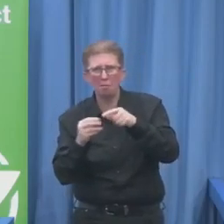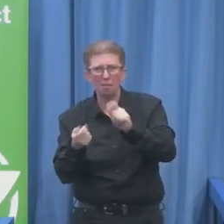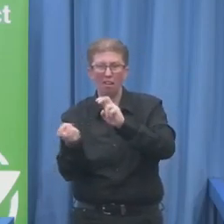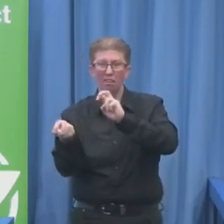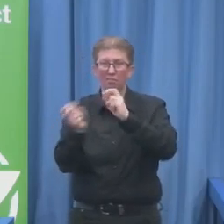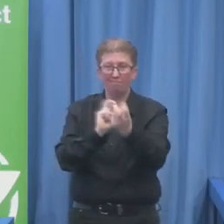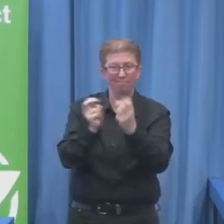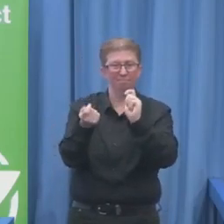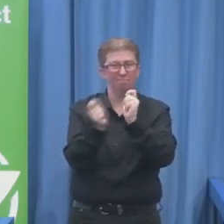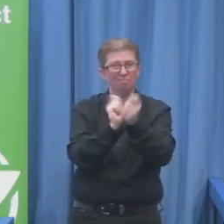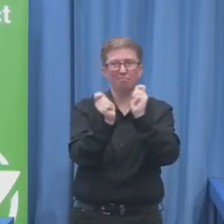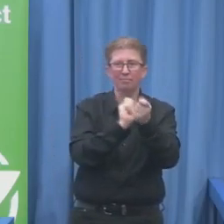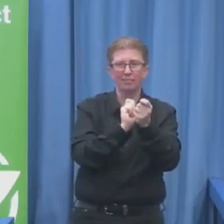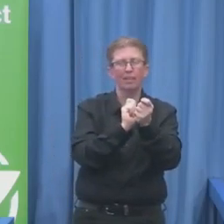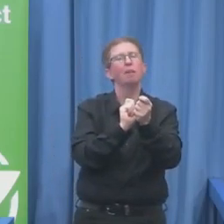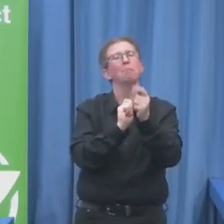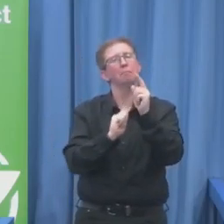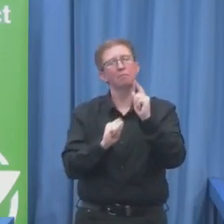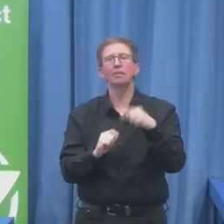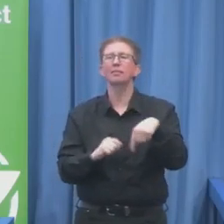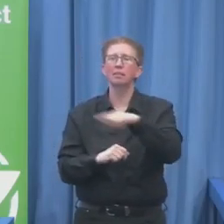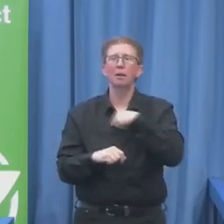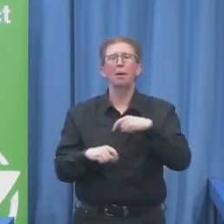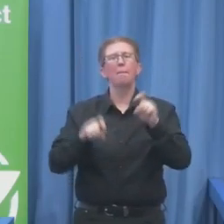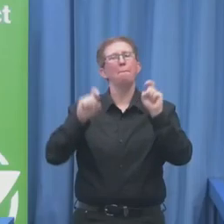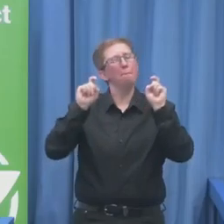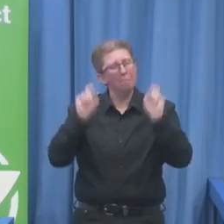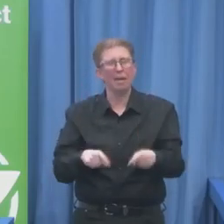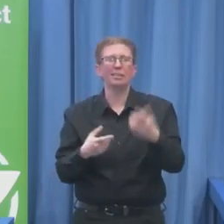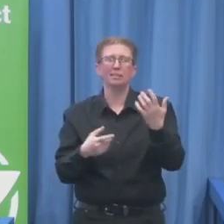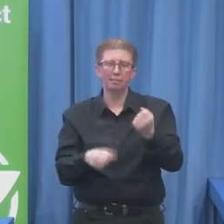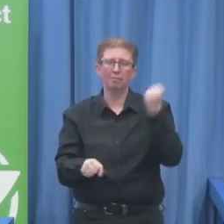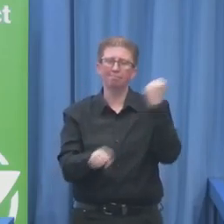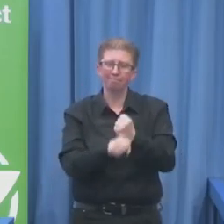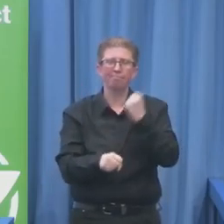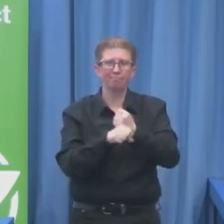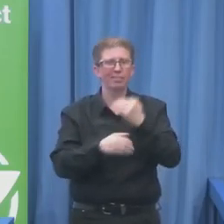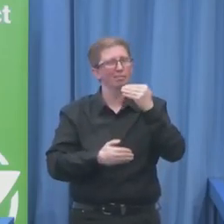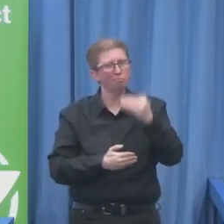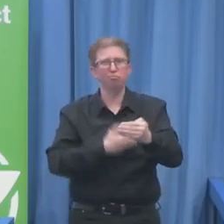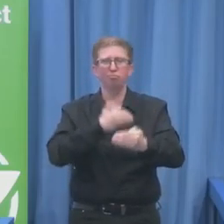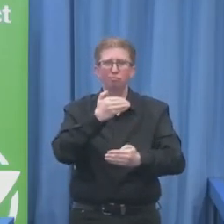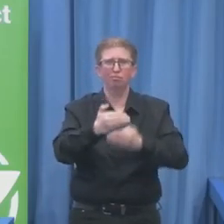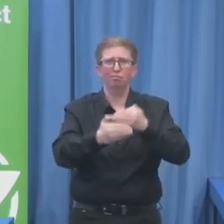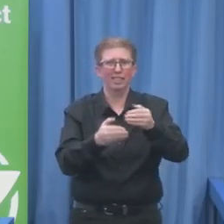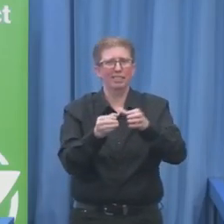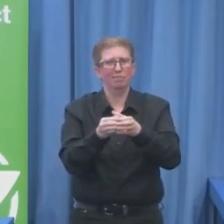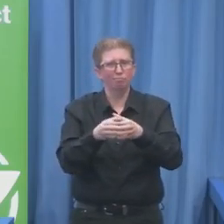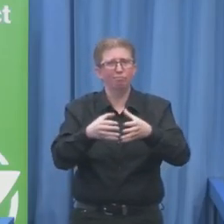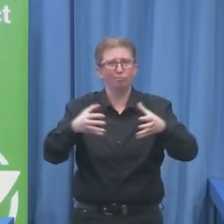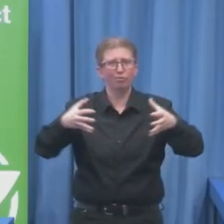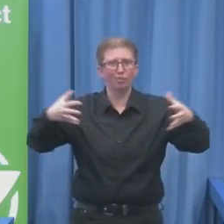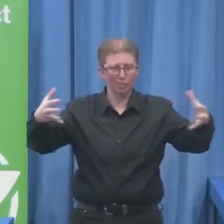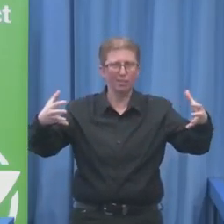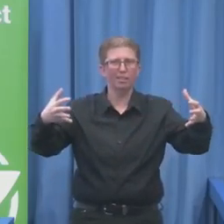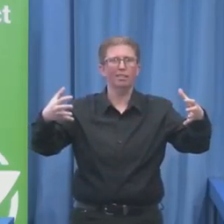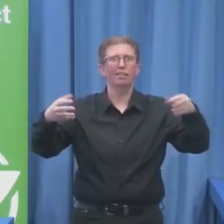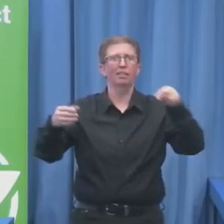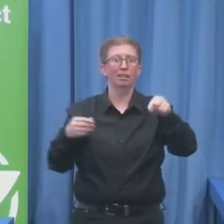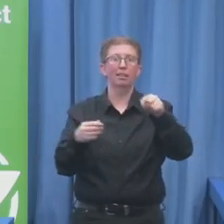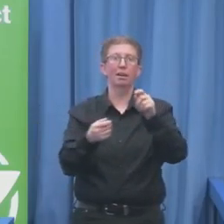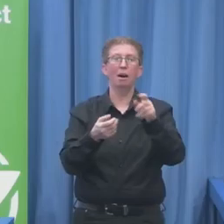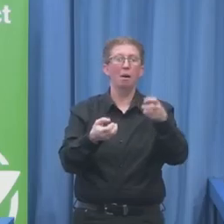that work, and we also see the necessity to work at policy level, because in Austria, for example, we have a legal framework